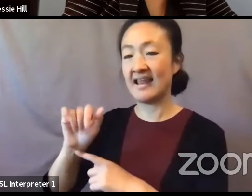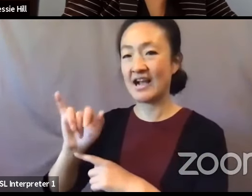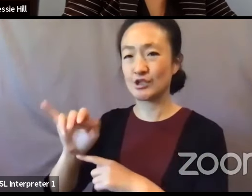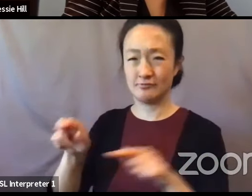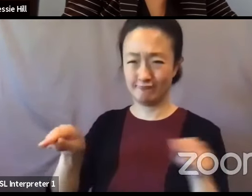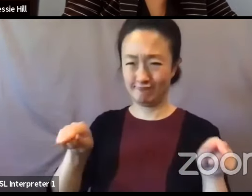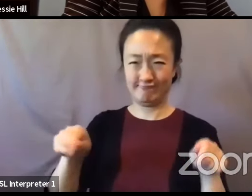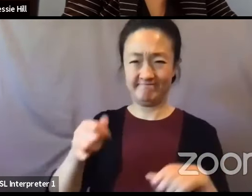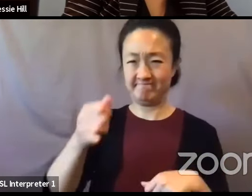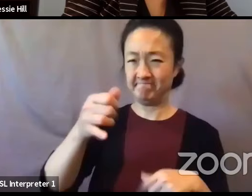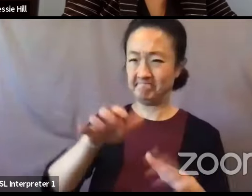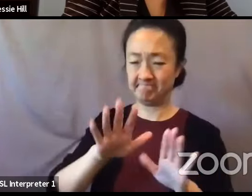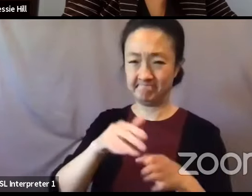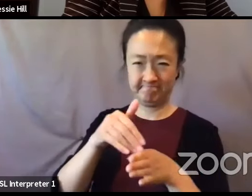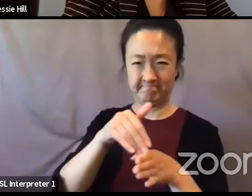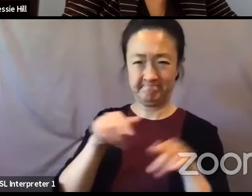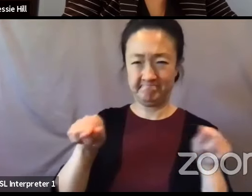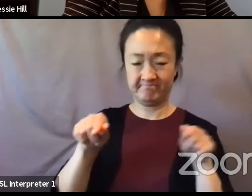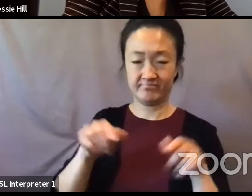that the Supreme Court